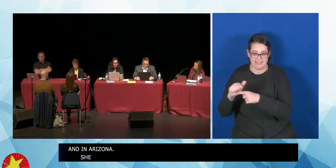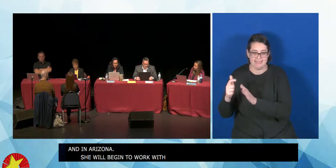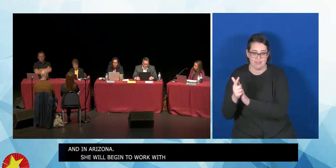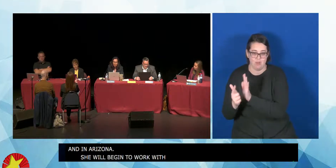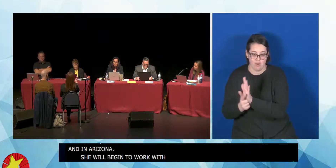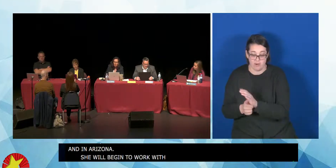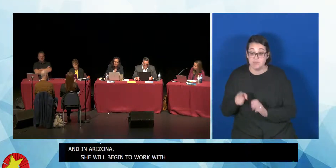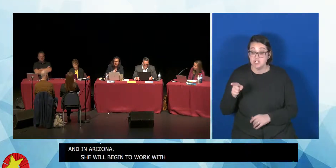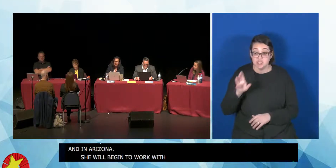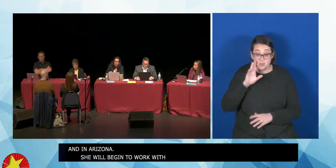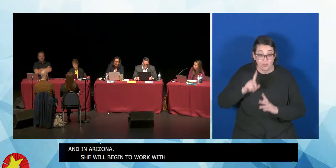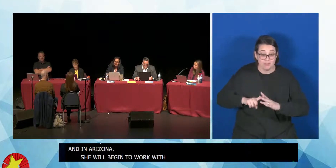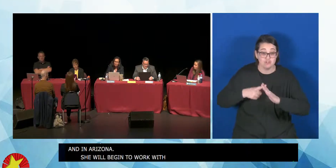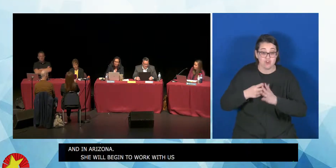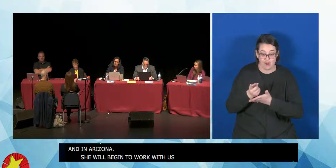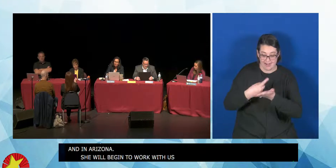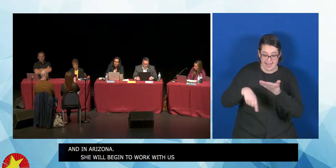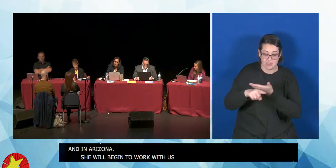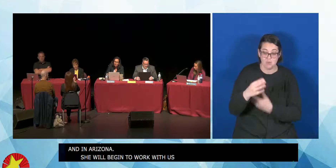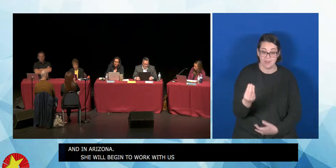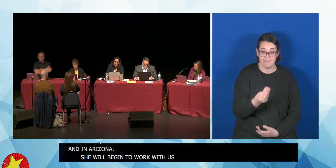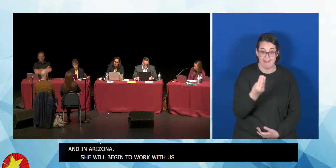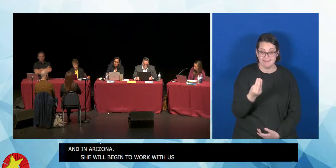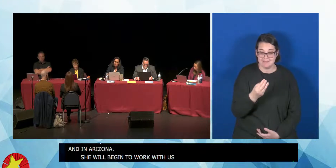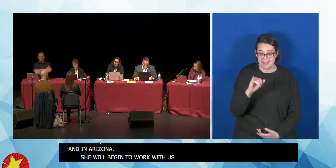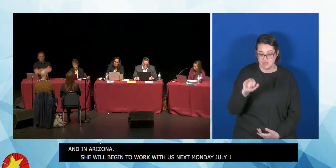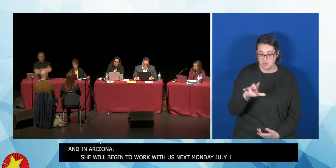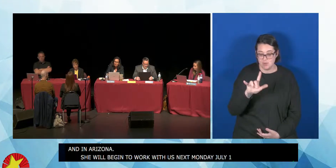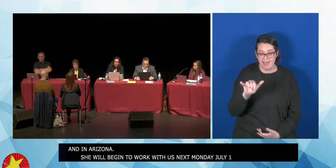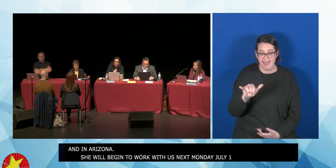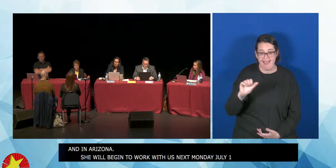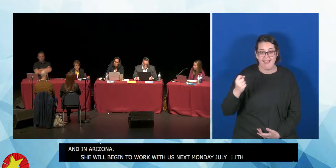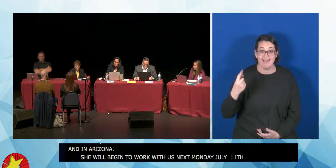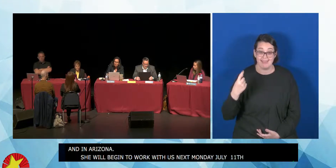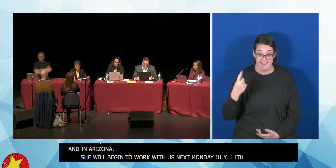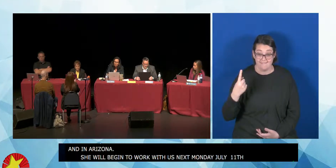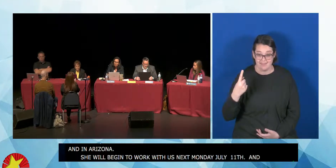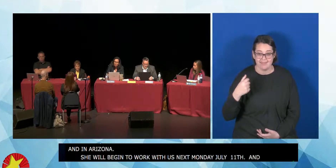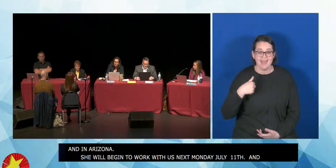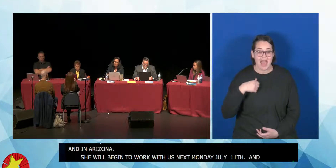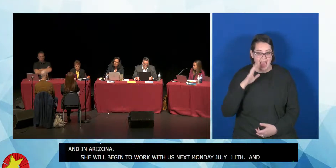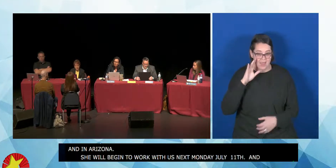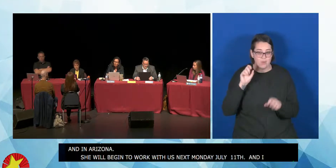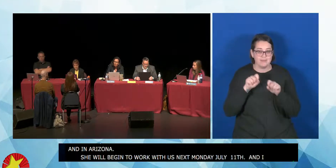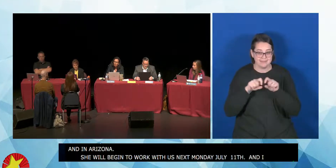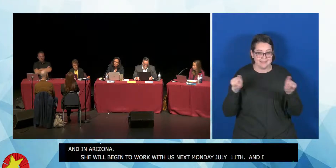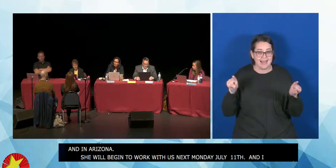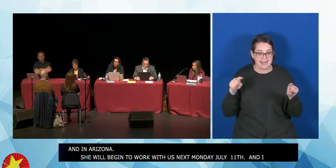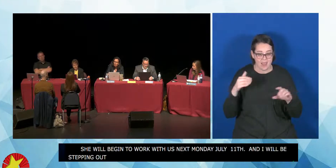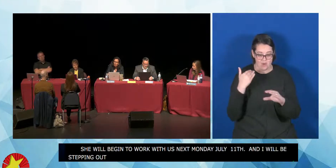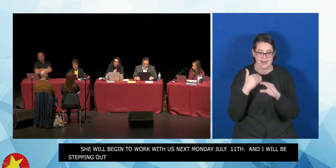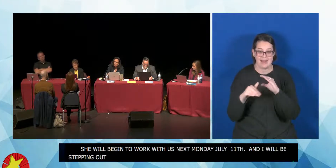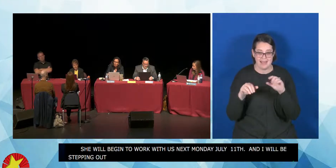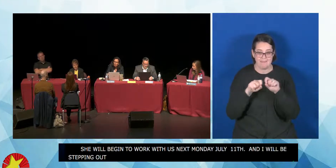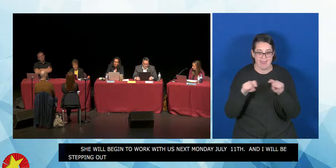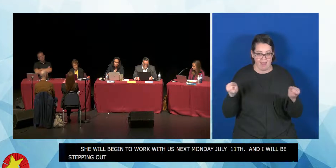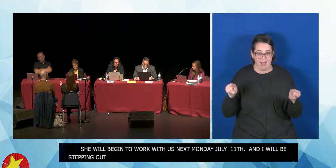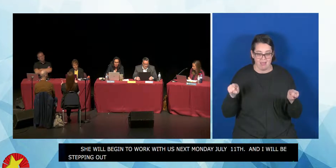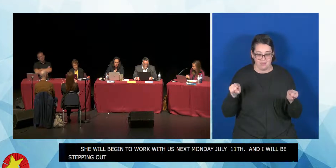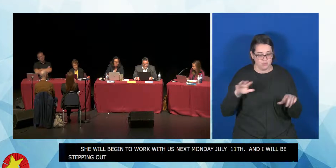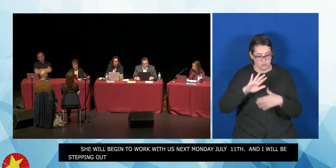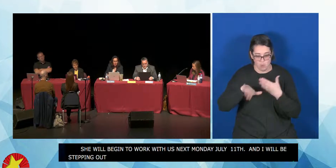Monday, July 11th. I will be sending out an email to the